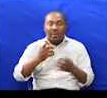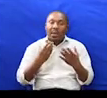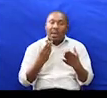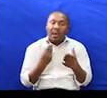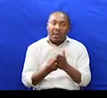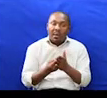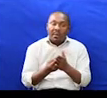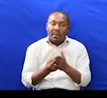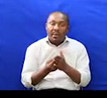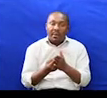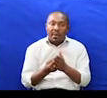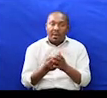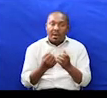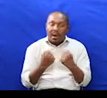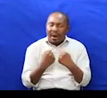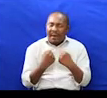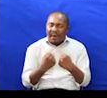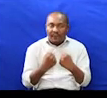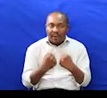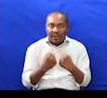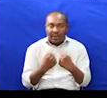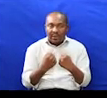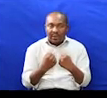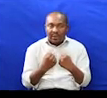and complex compound.